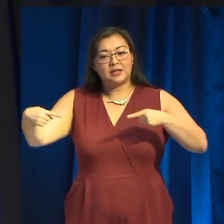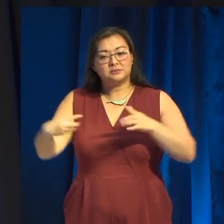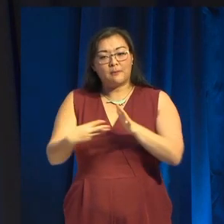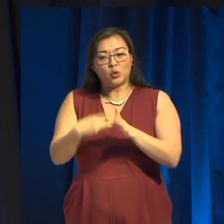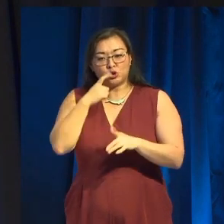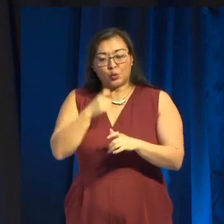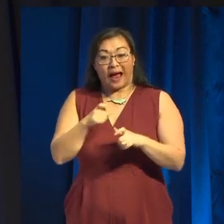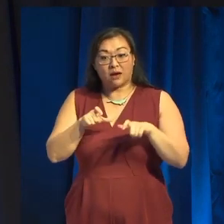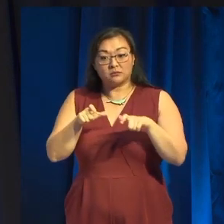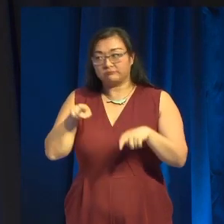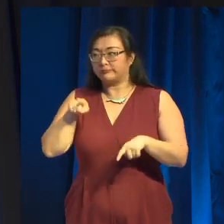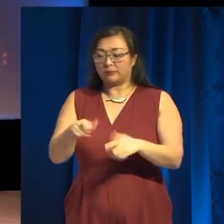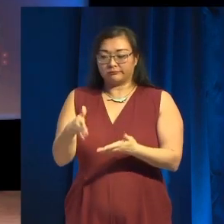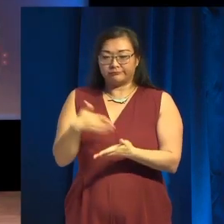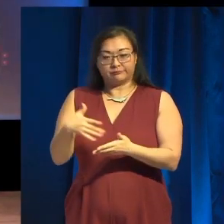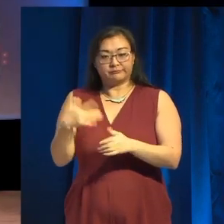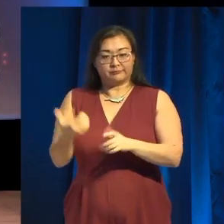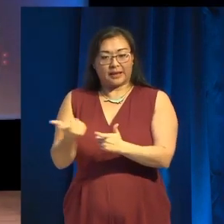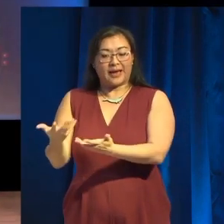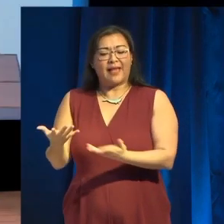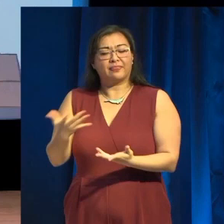reasons why I'm conveying this.